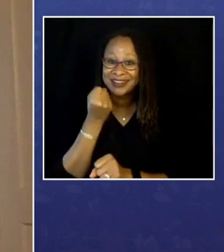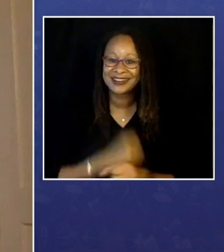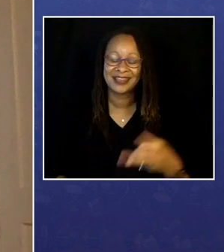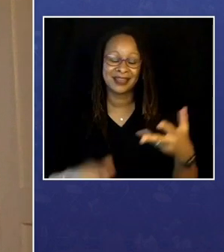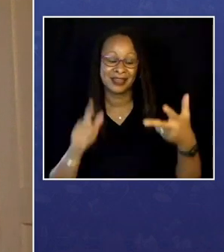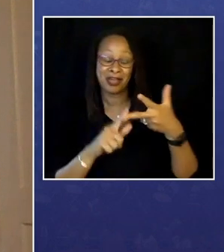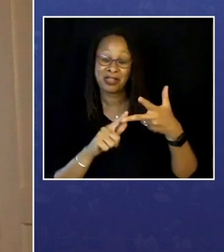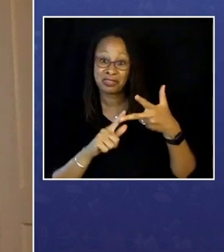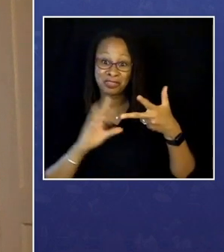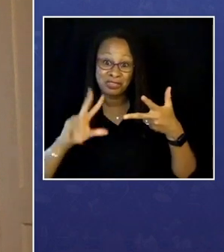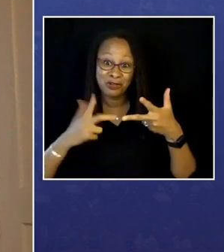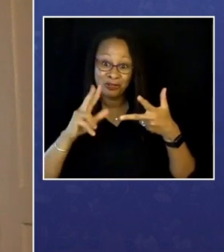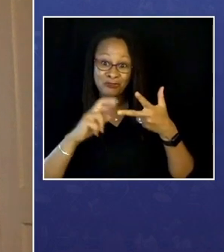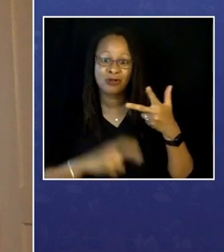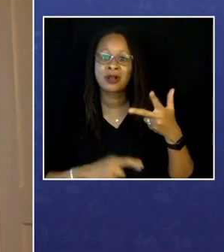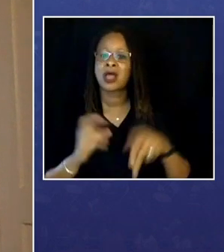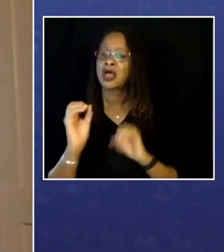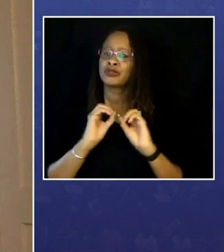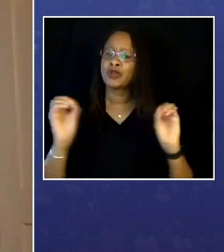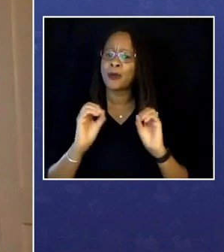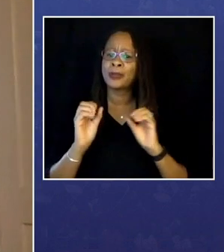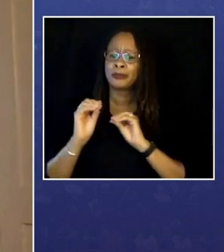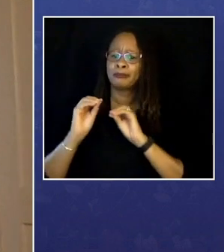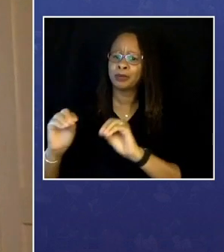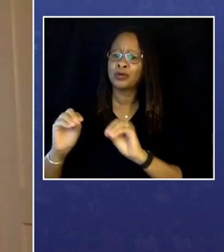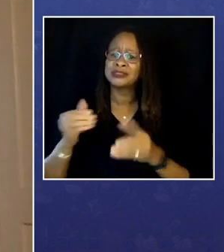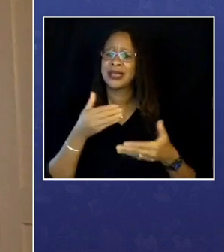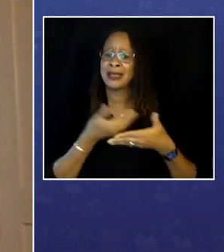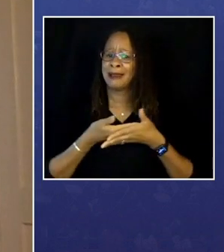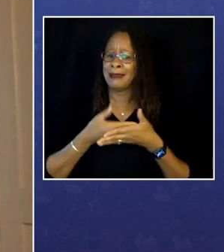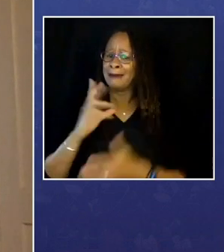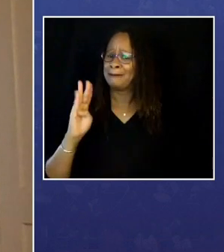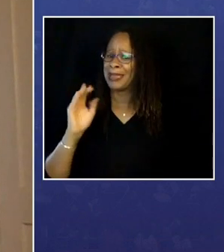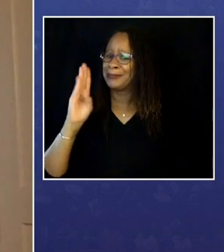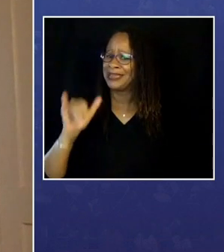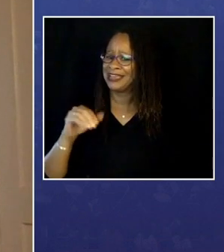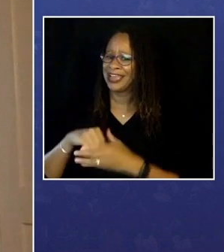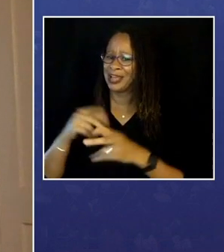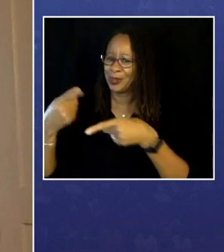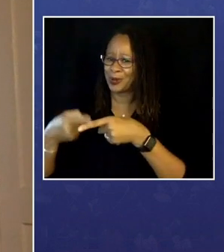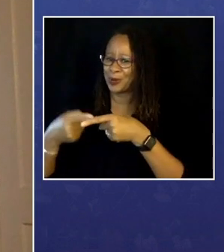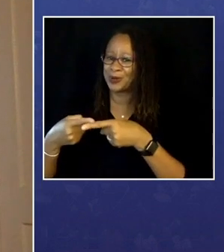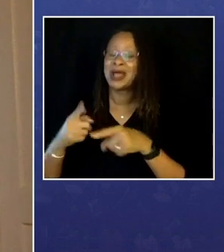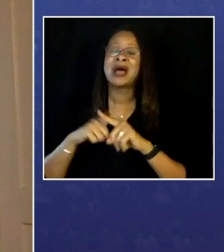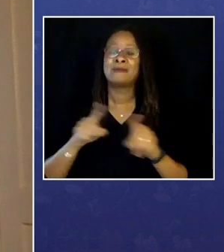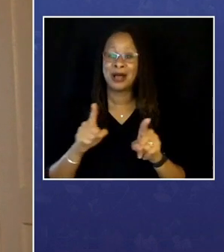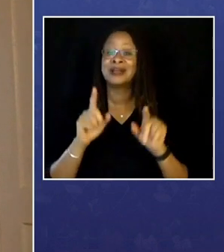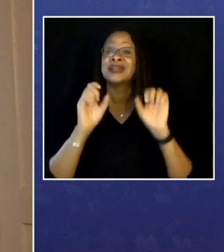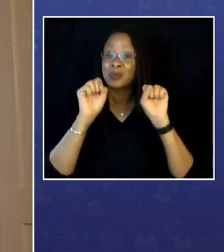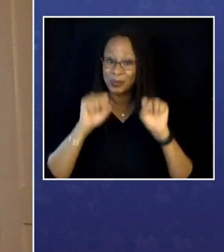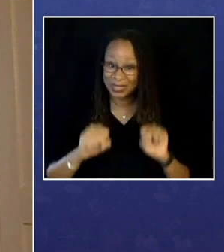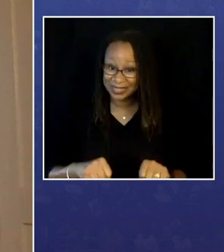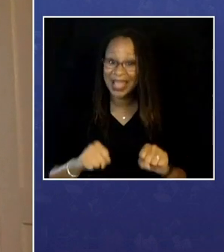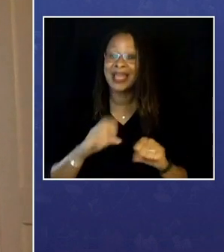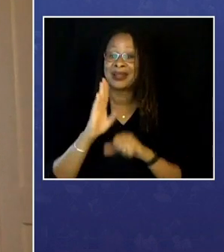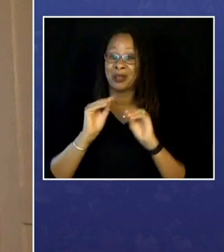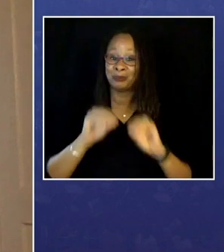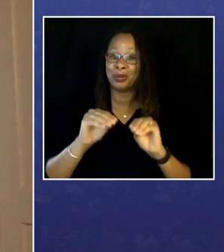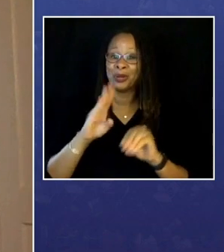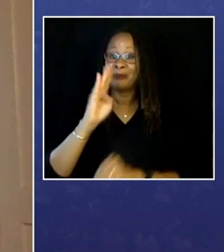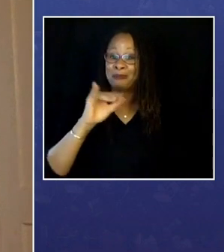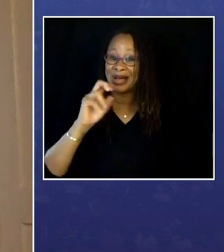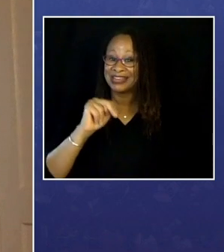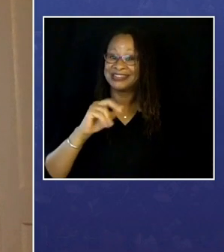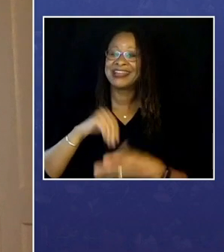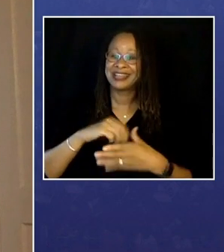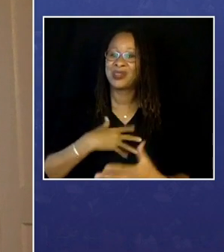three, nobody puts baby in a corner. But you know what? We can put Biden in the Oval